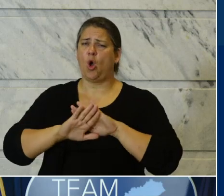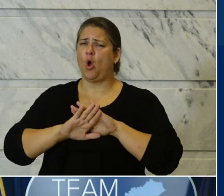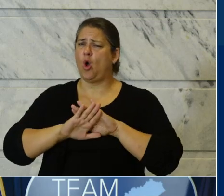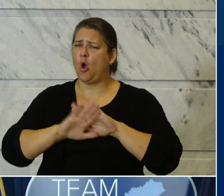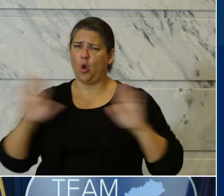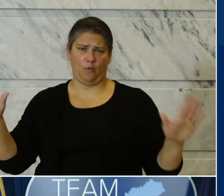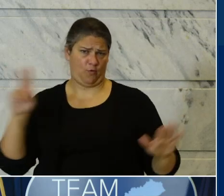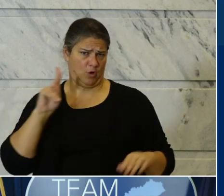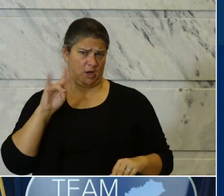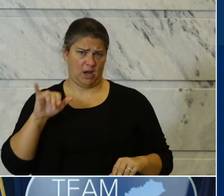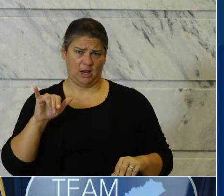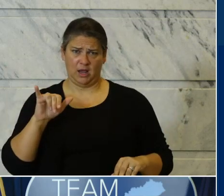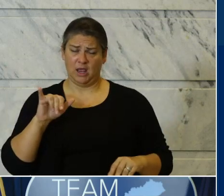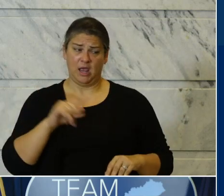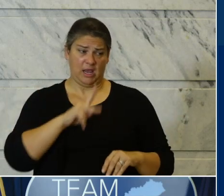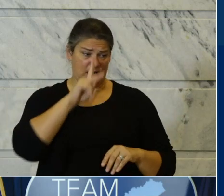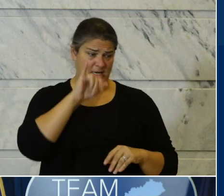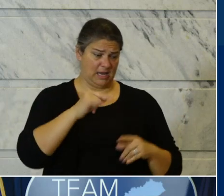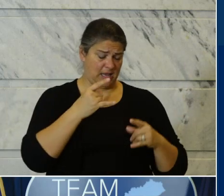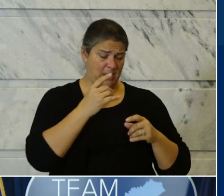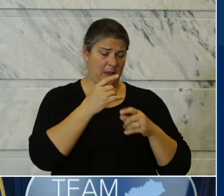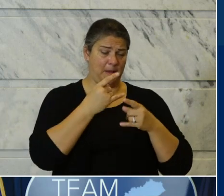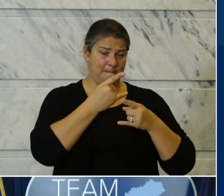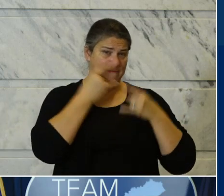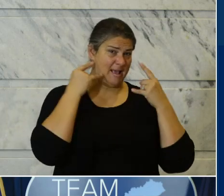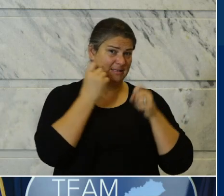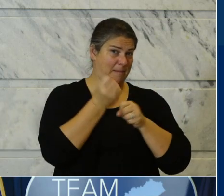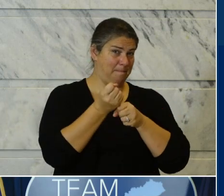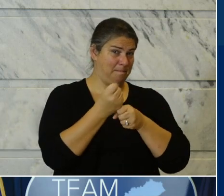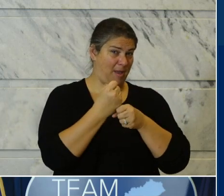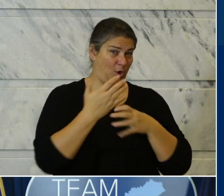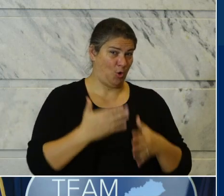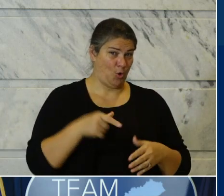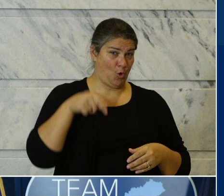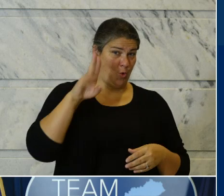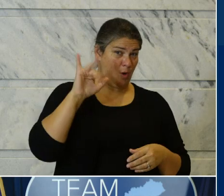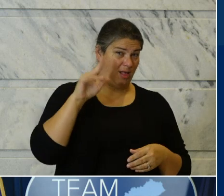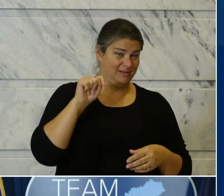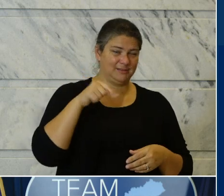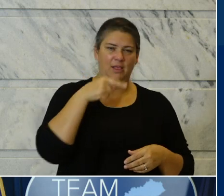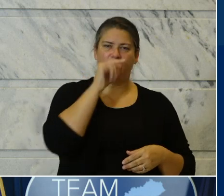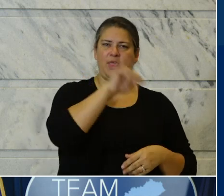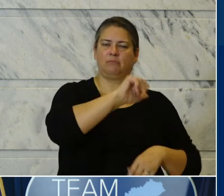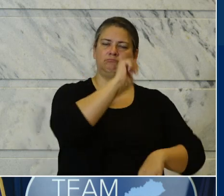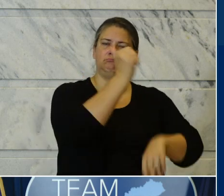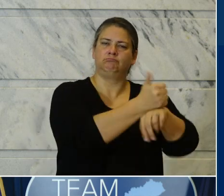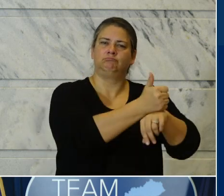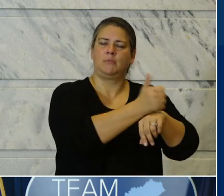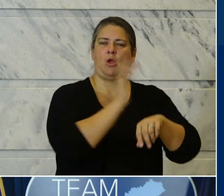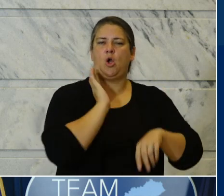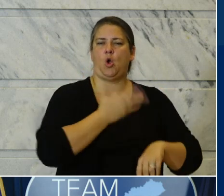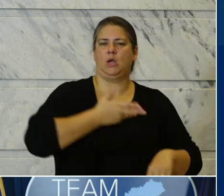The Kentucky Mask Makers Quilt is intended to mark a moment in our history